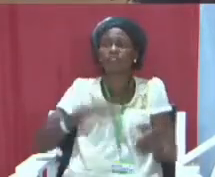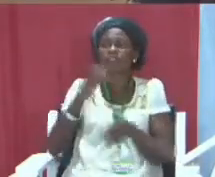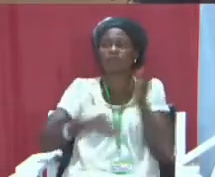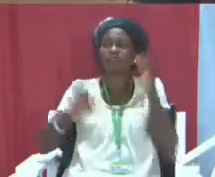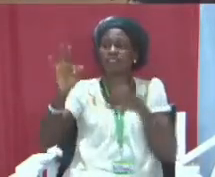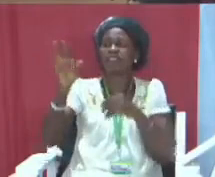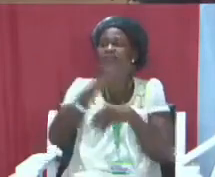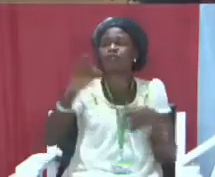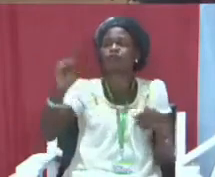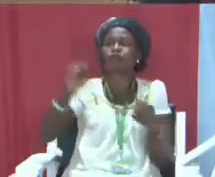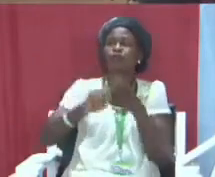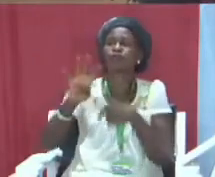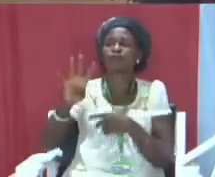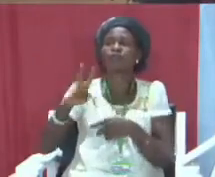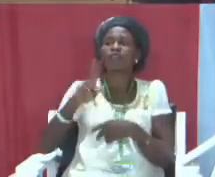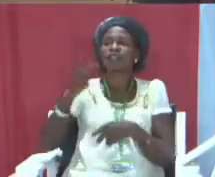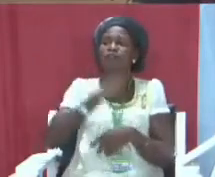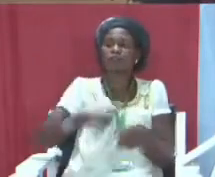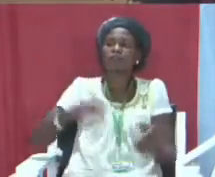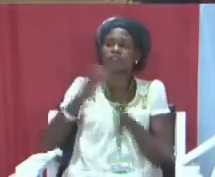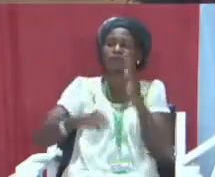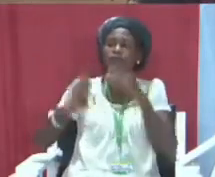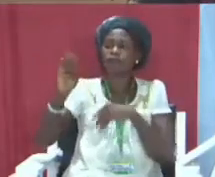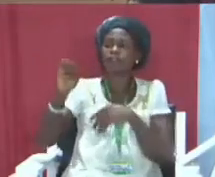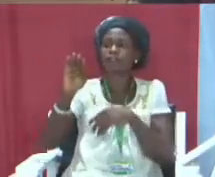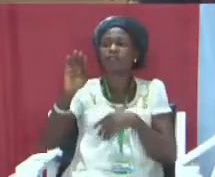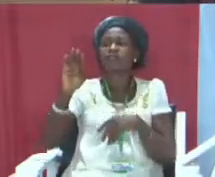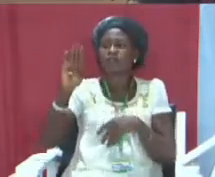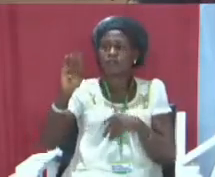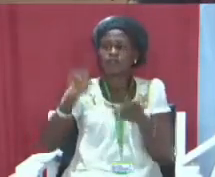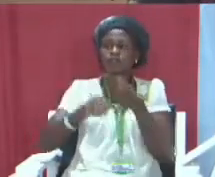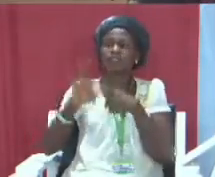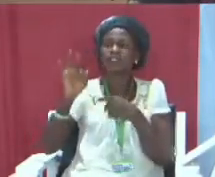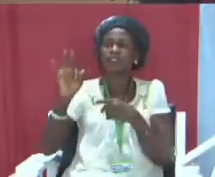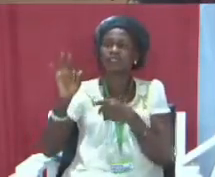4. And in 2 Kings 19, 14 to 19,